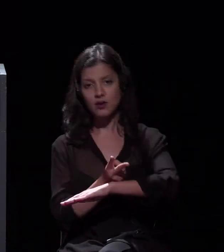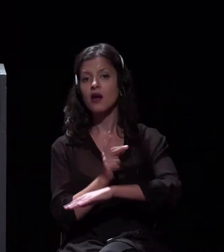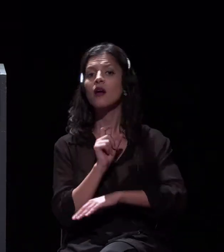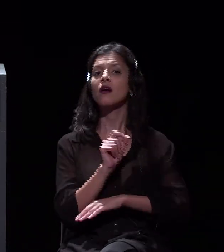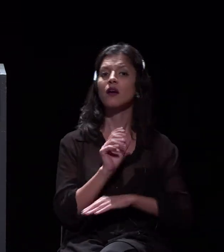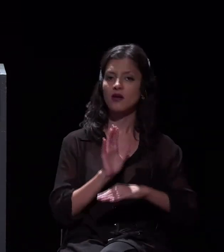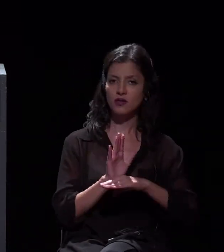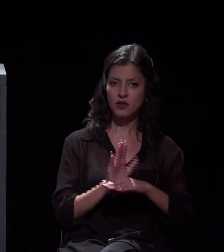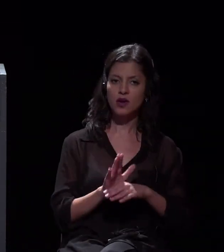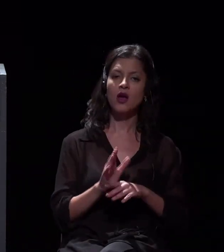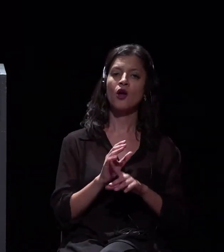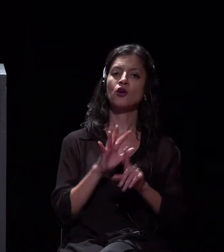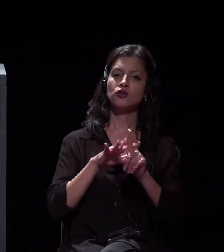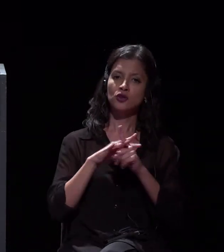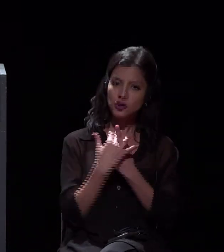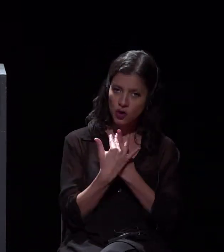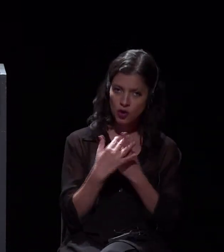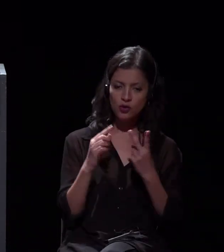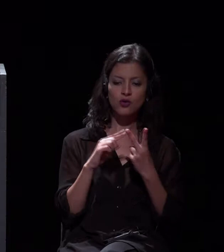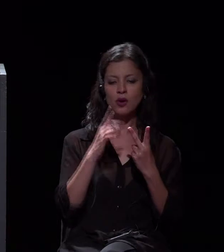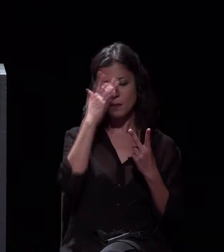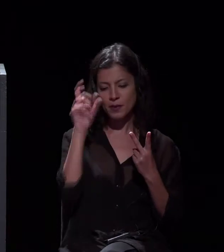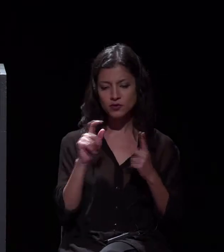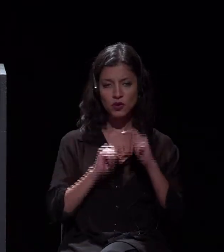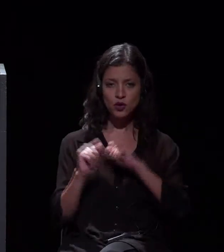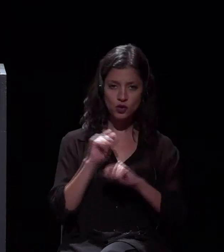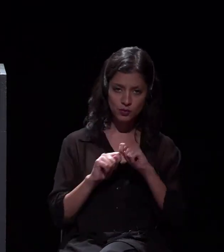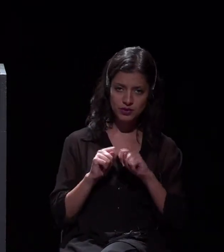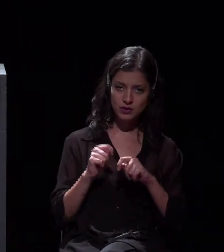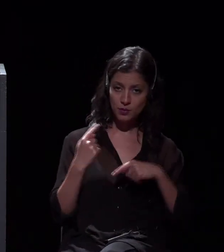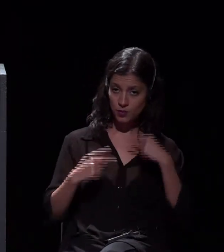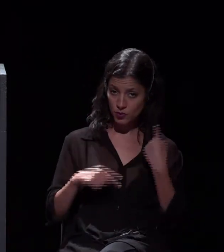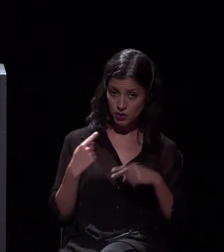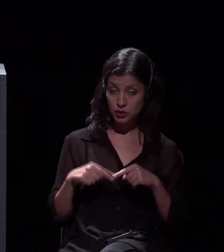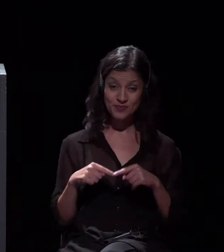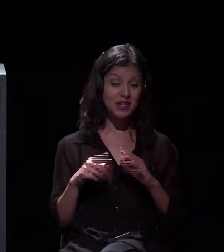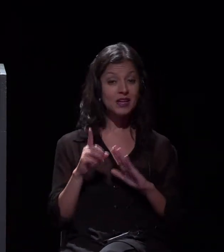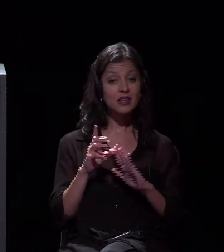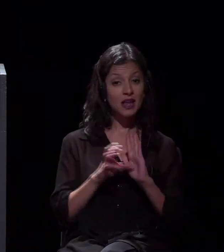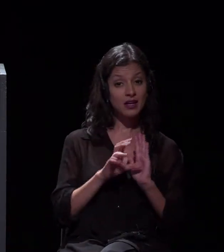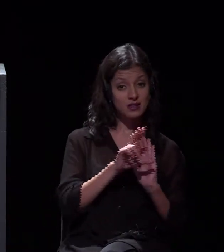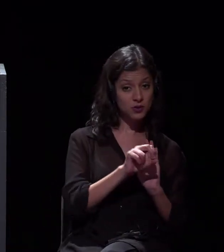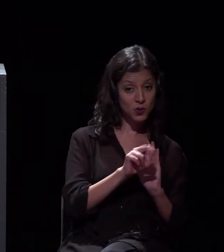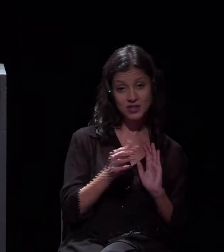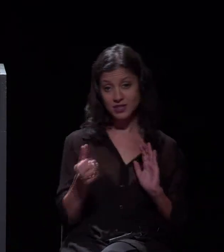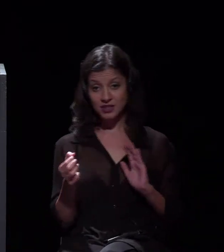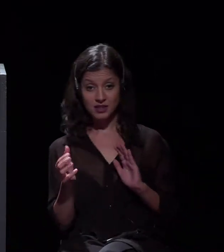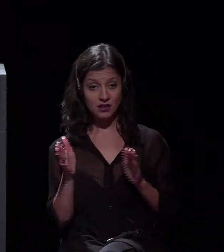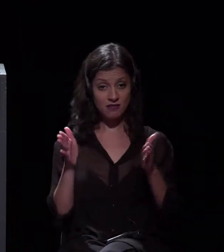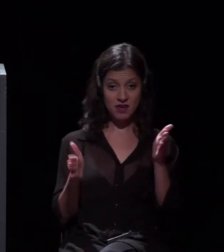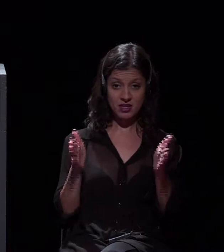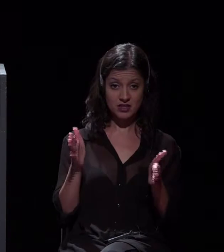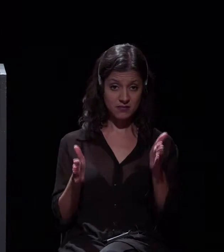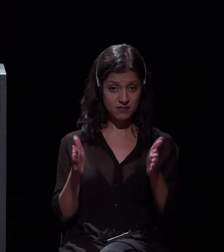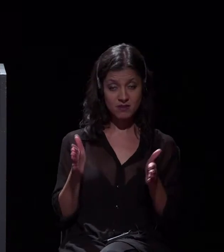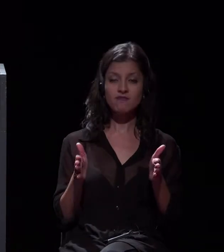political economists in the 1950s and 70s, most of them affiliated to CEPAL.